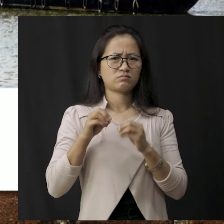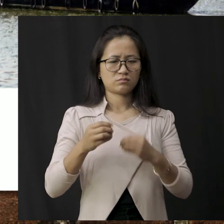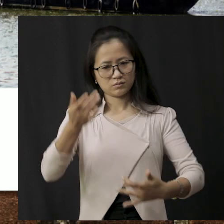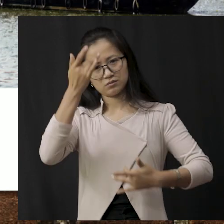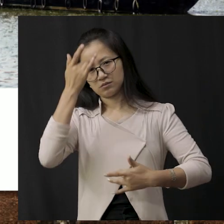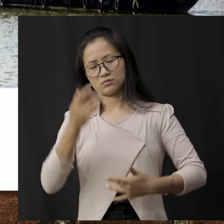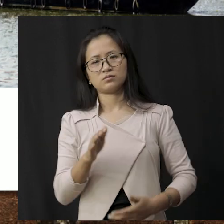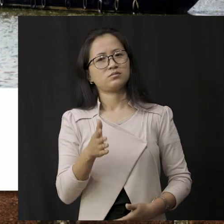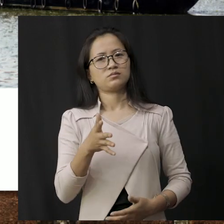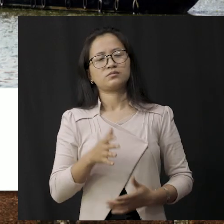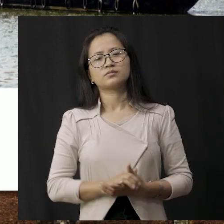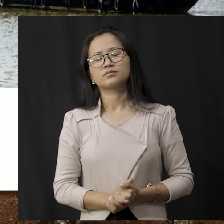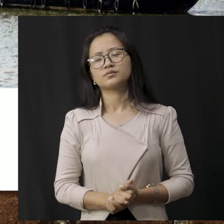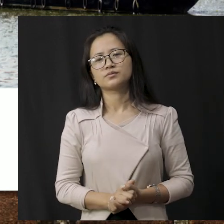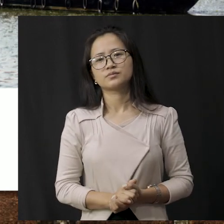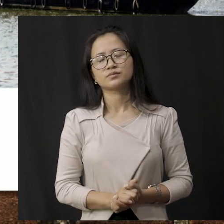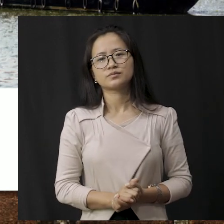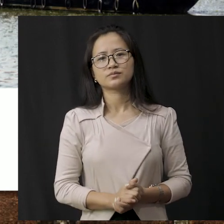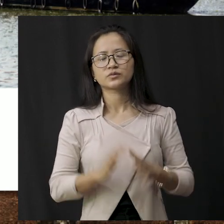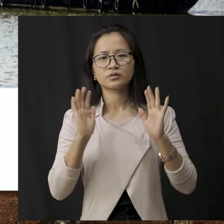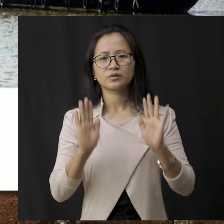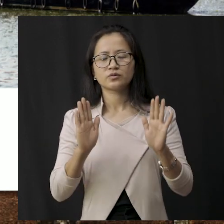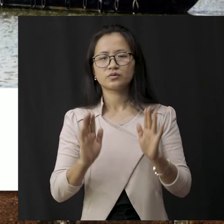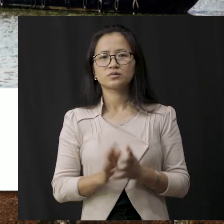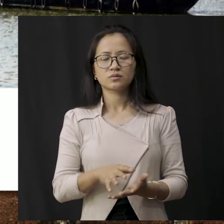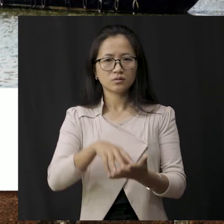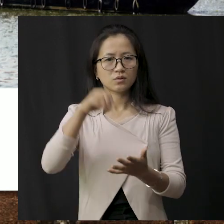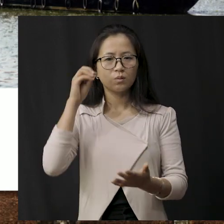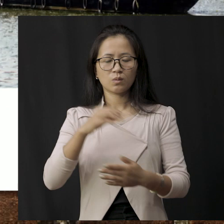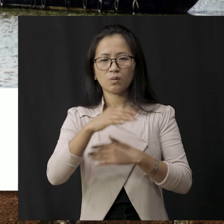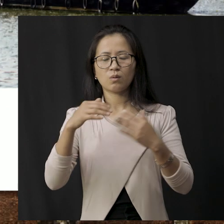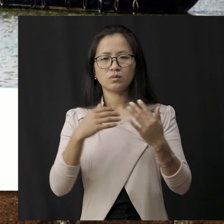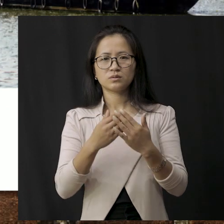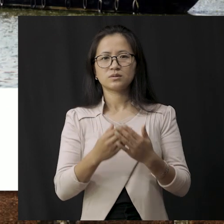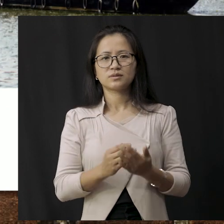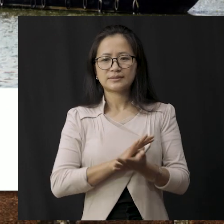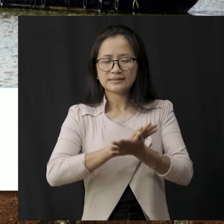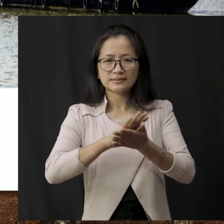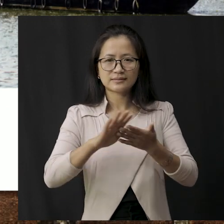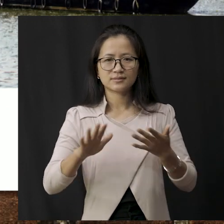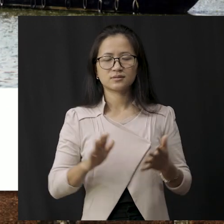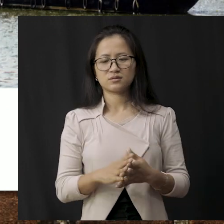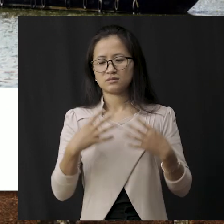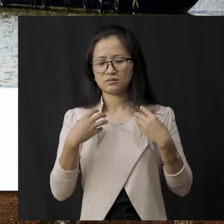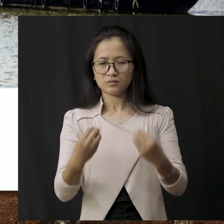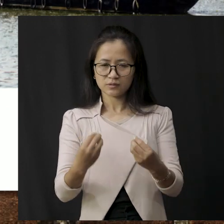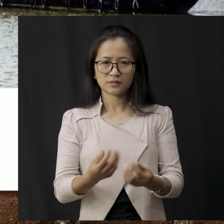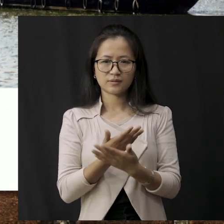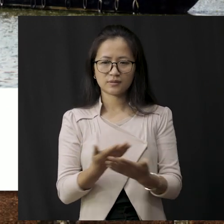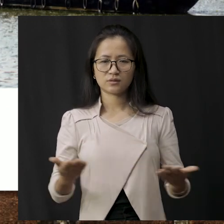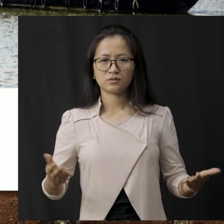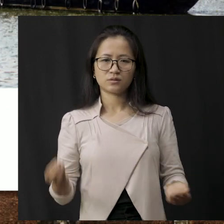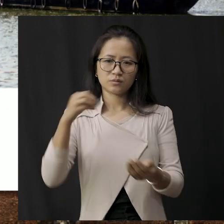sick, right? Okay, and we have also learned while cleaning, all the unwanted things